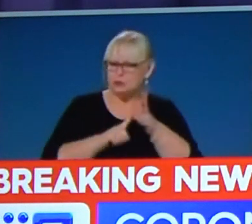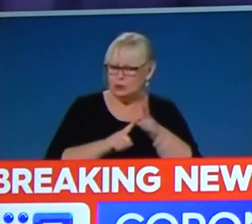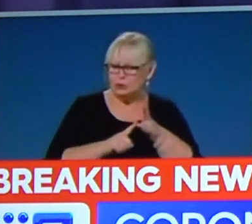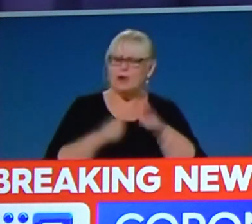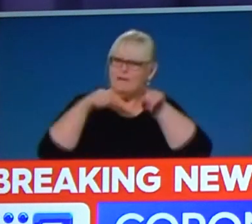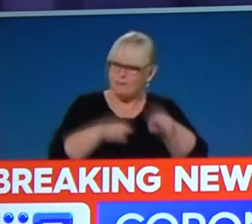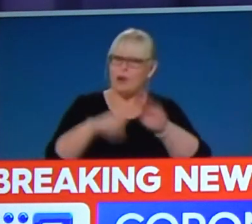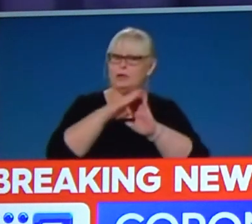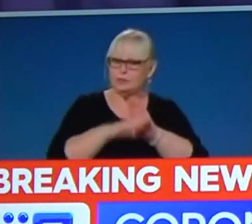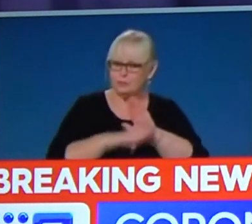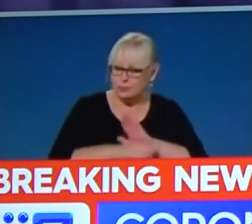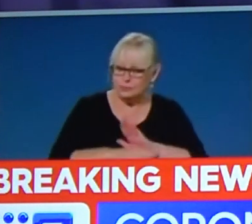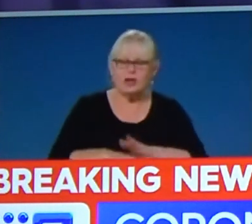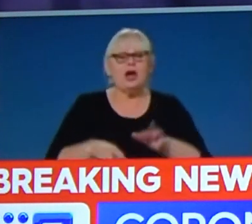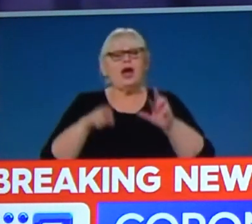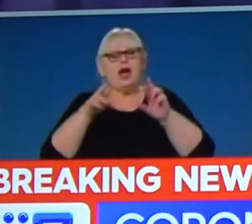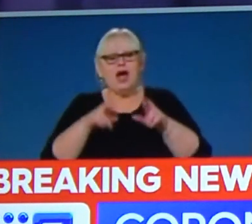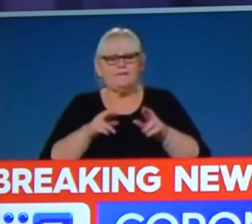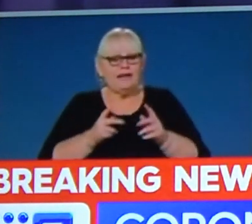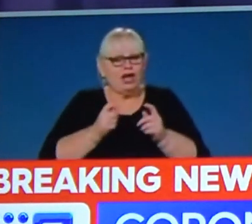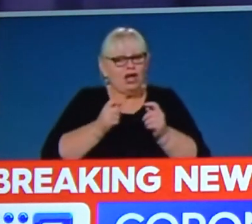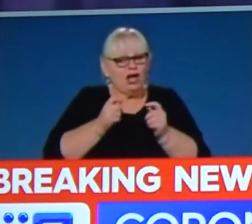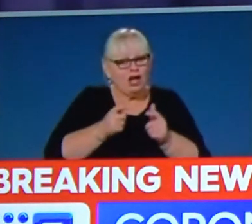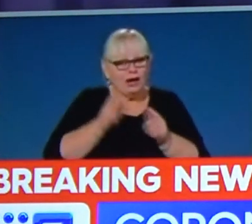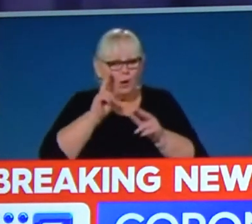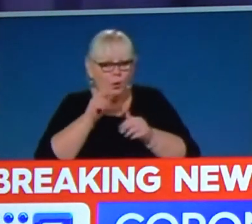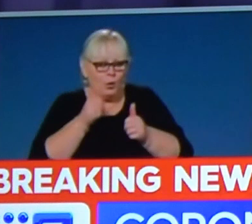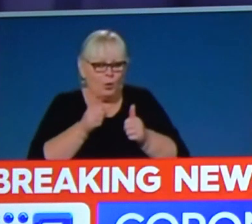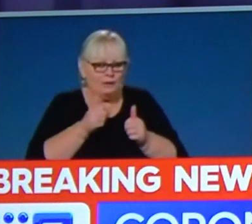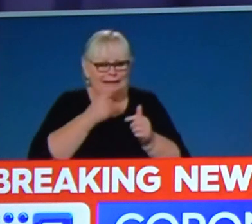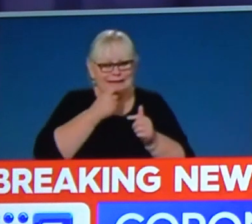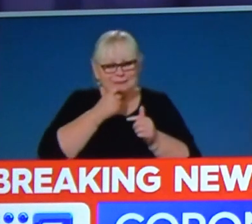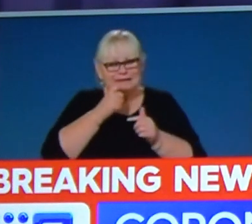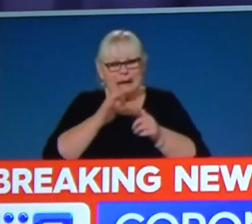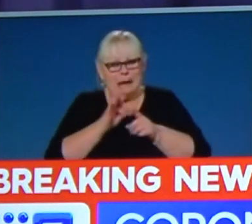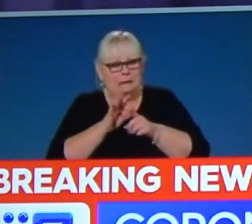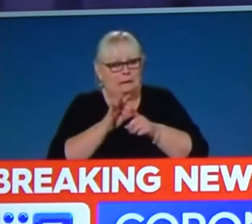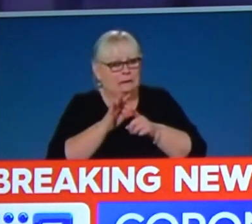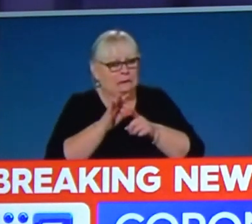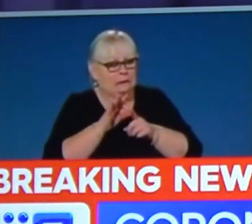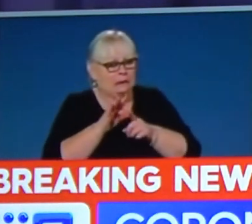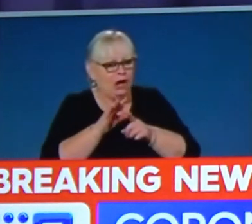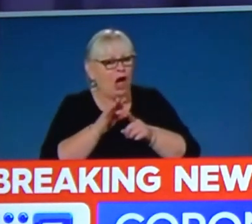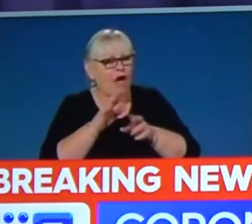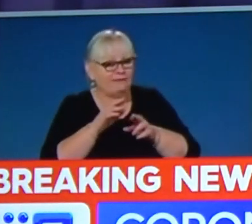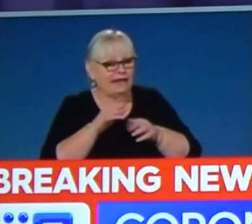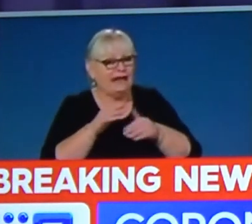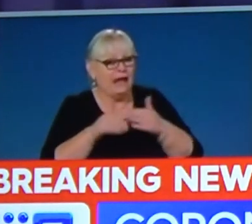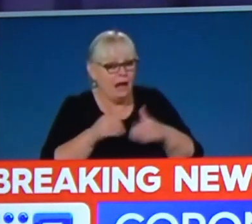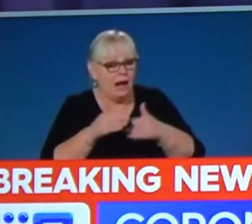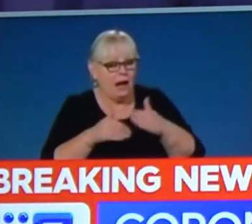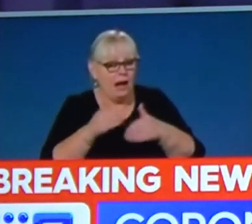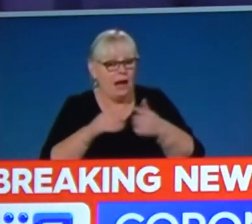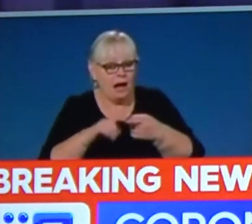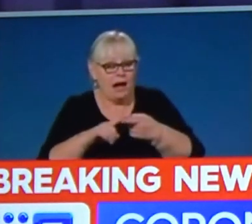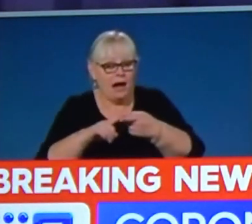these rules, and hopefully these early signs of flattening will mean that we can keep going and getting